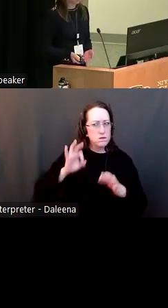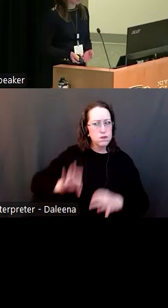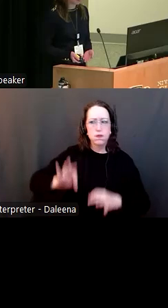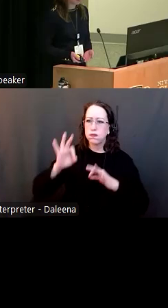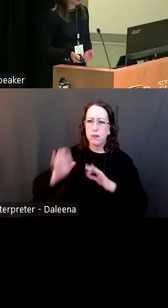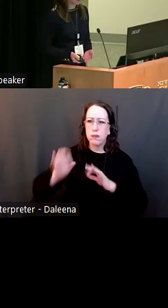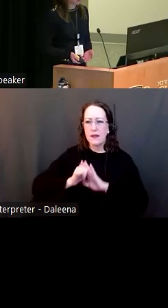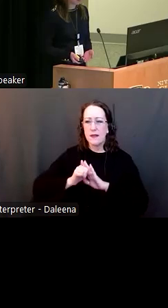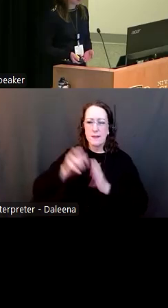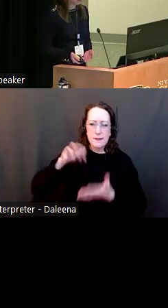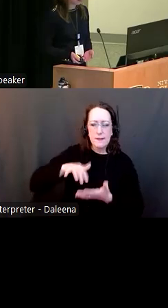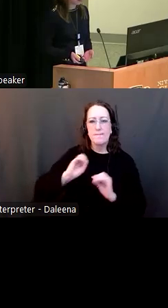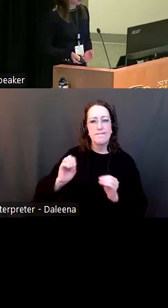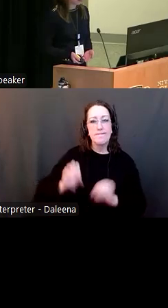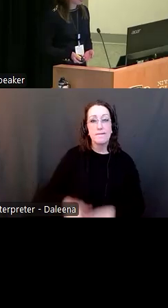studied.